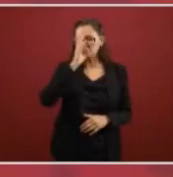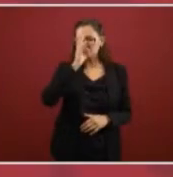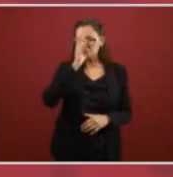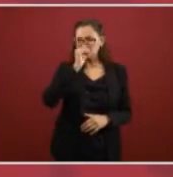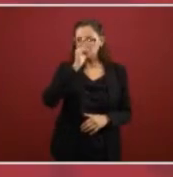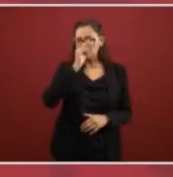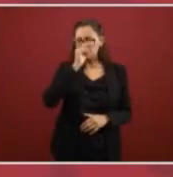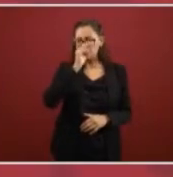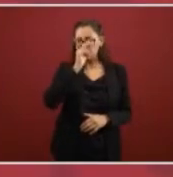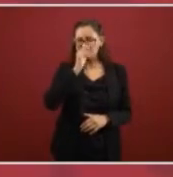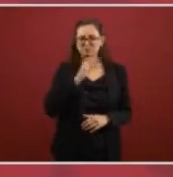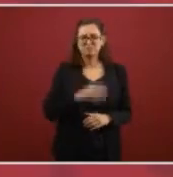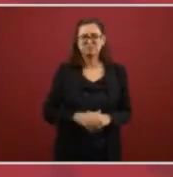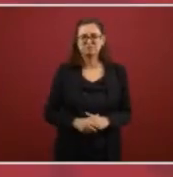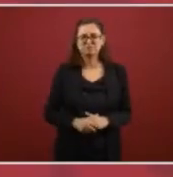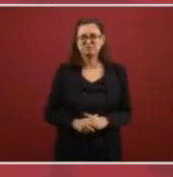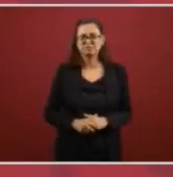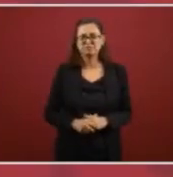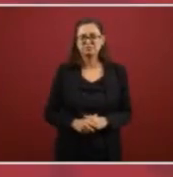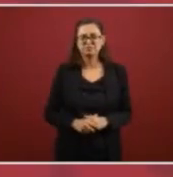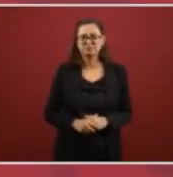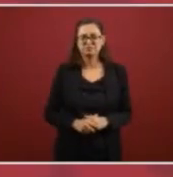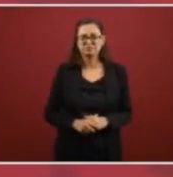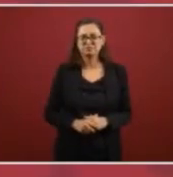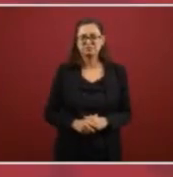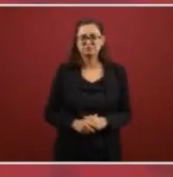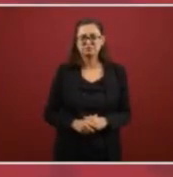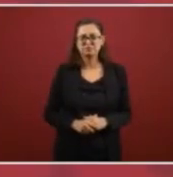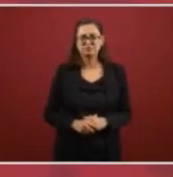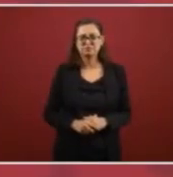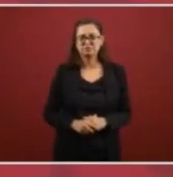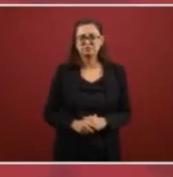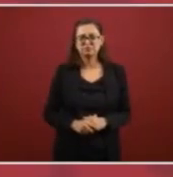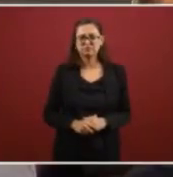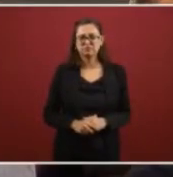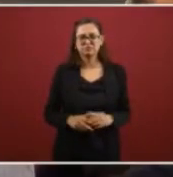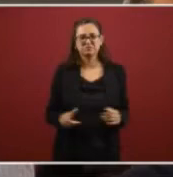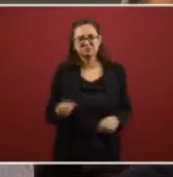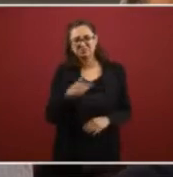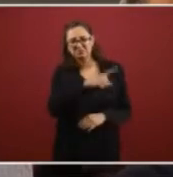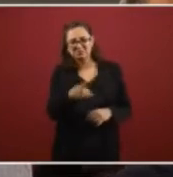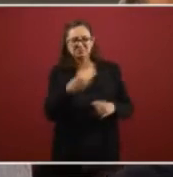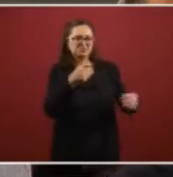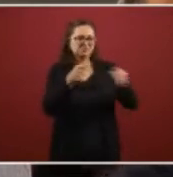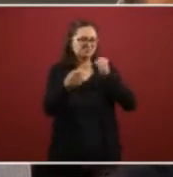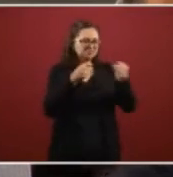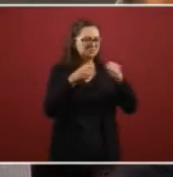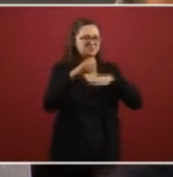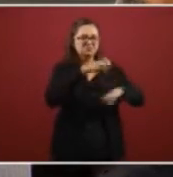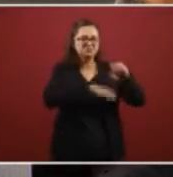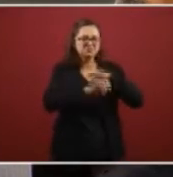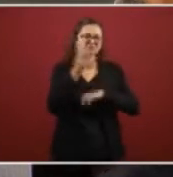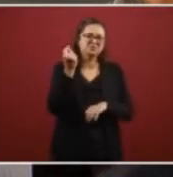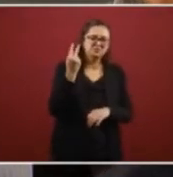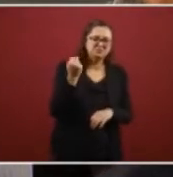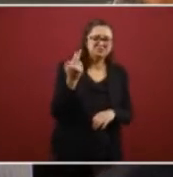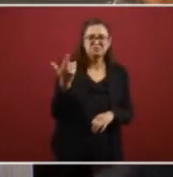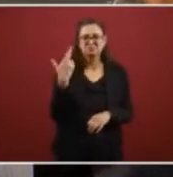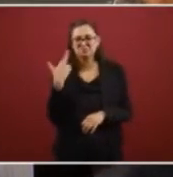or a treatment that's different to the information media for communication.